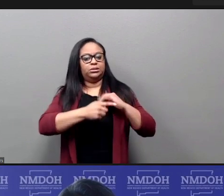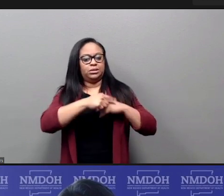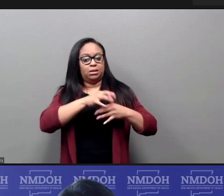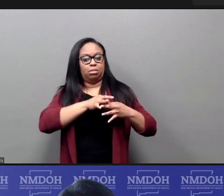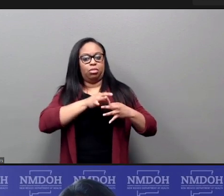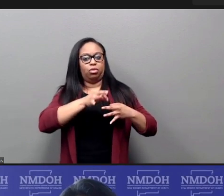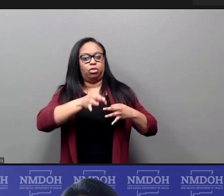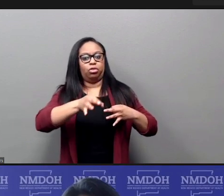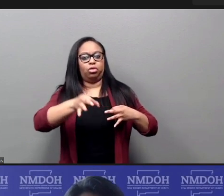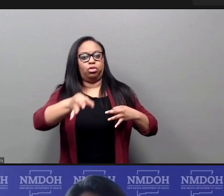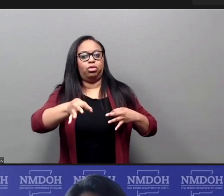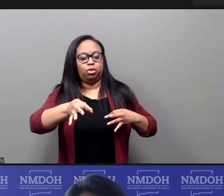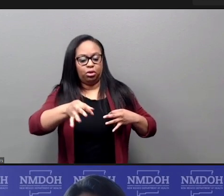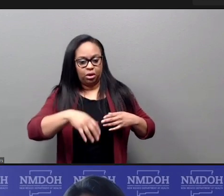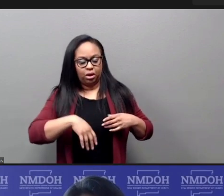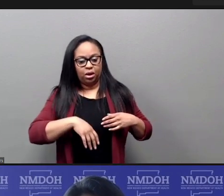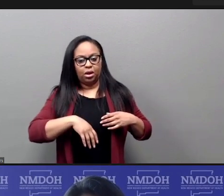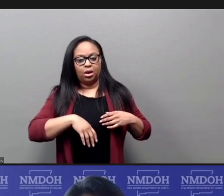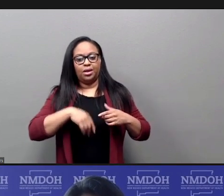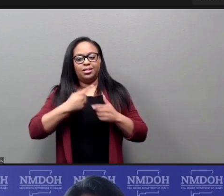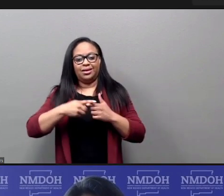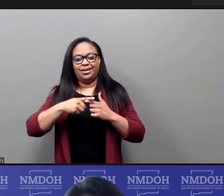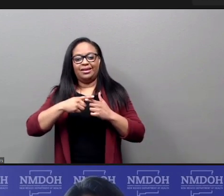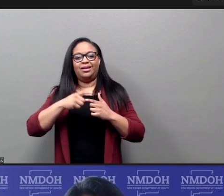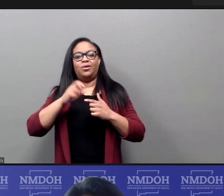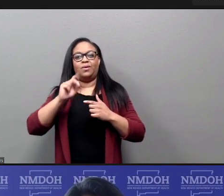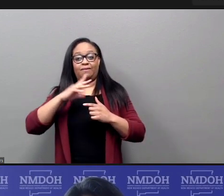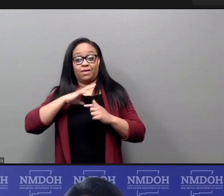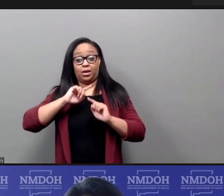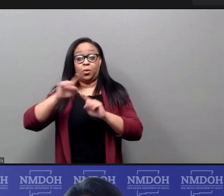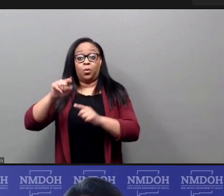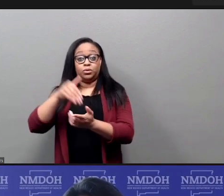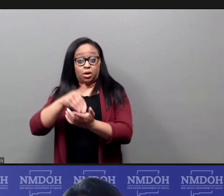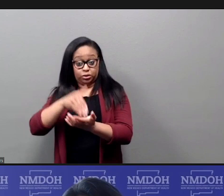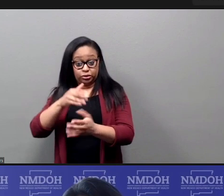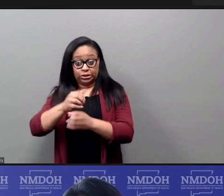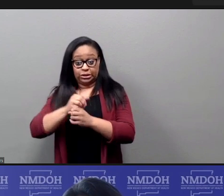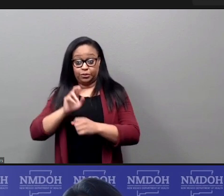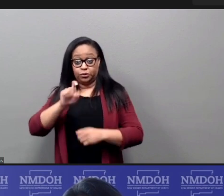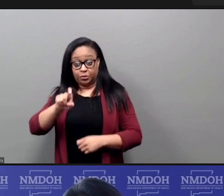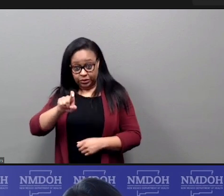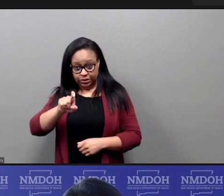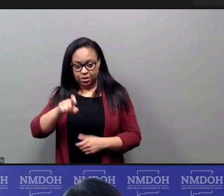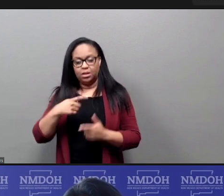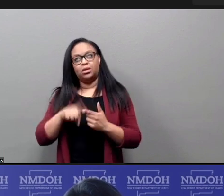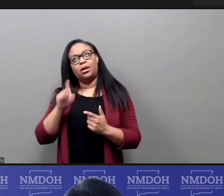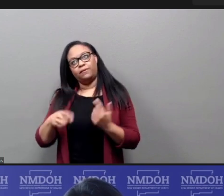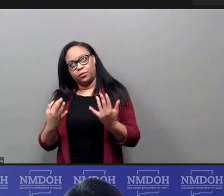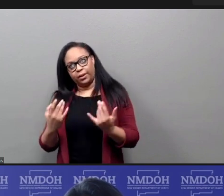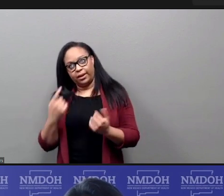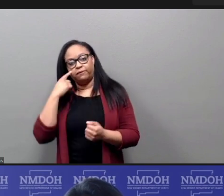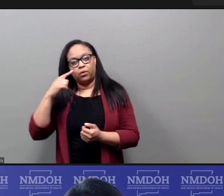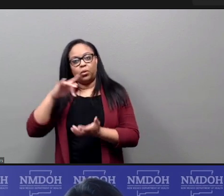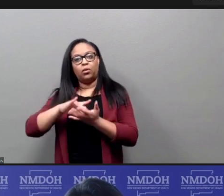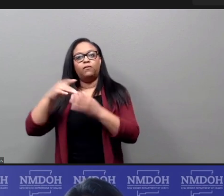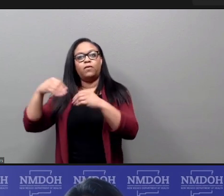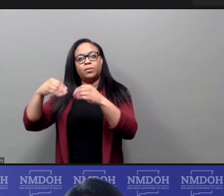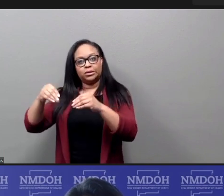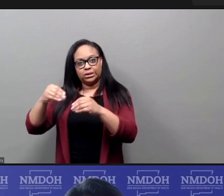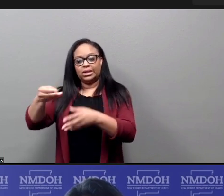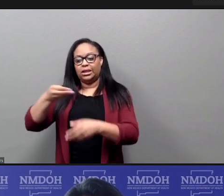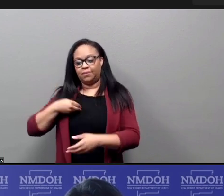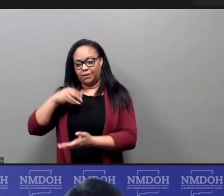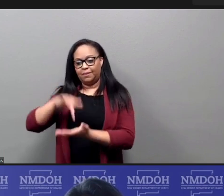PCR testing going away going to impact New Mexicans' ability to really benefit from Paxlovid? And are we really setting up a